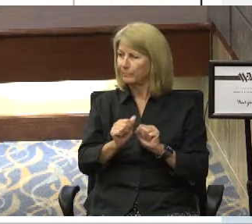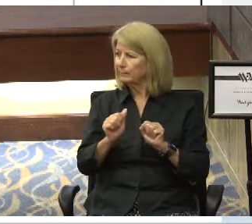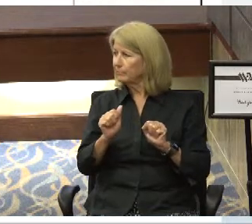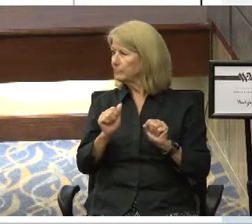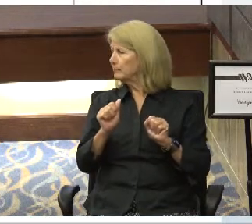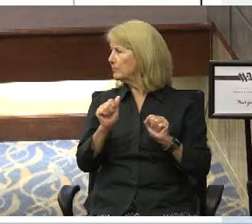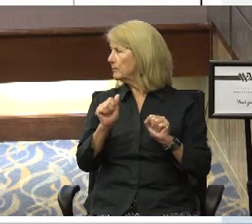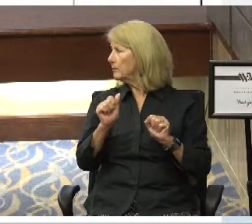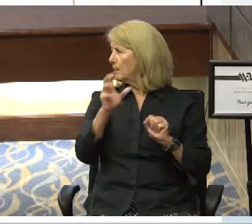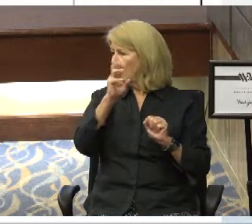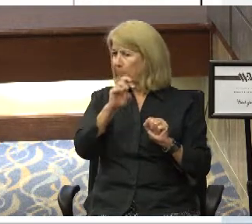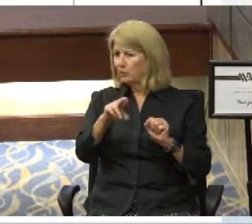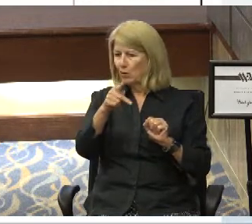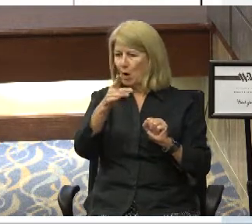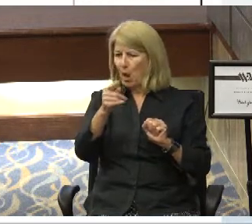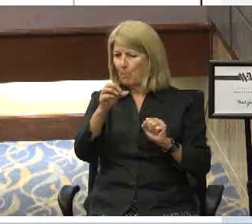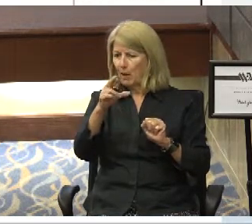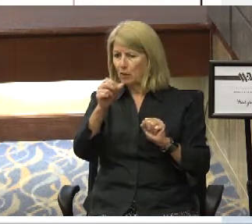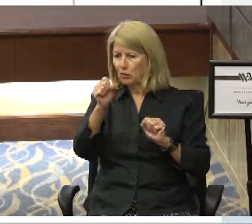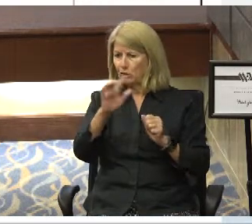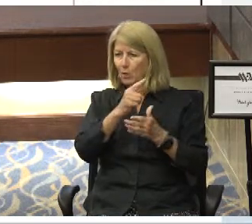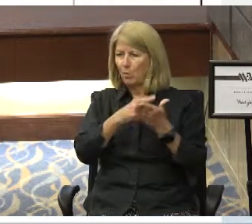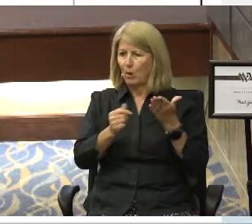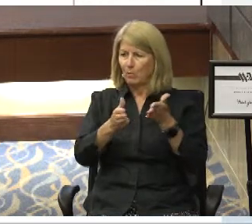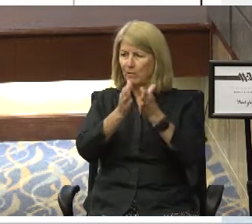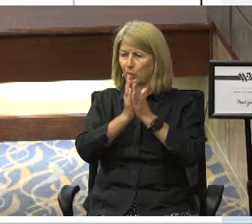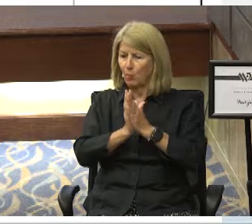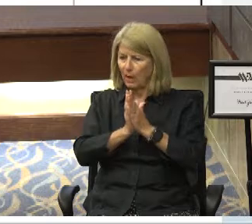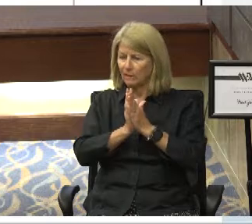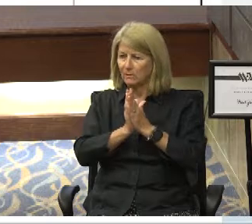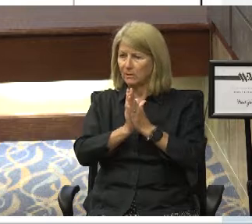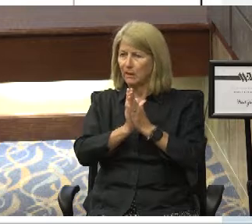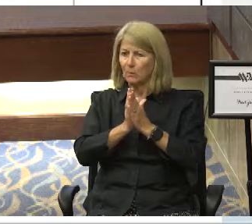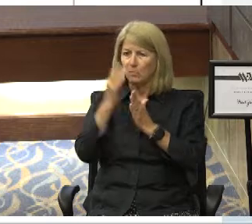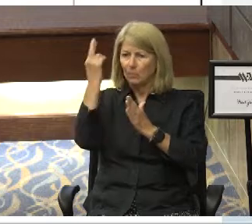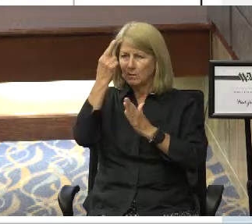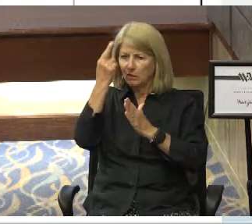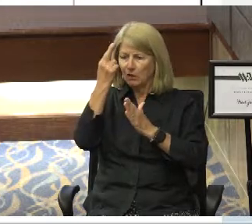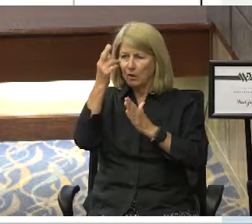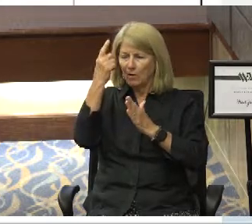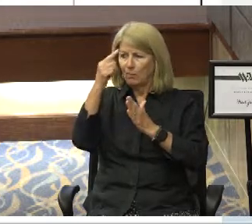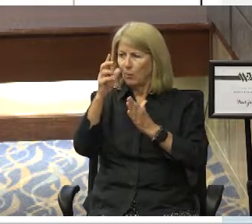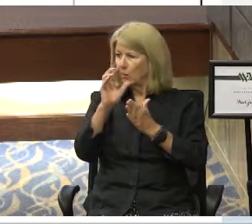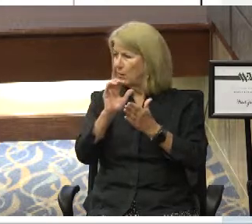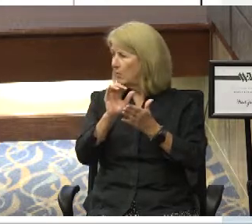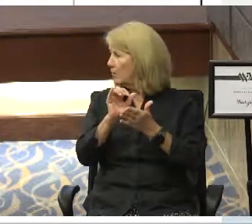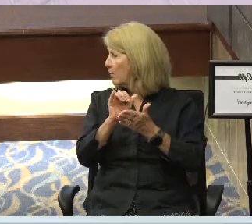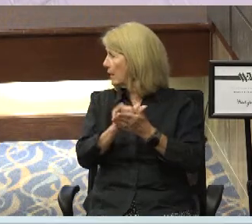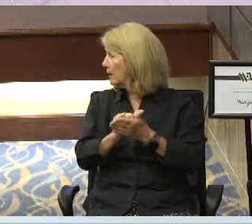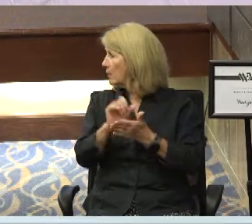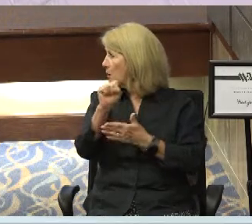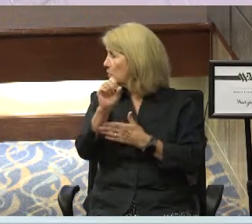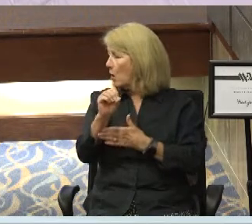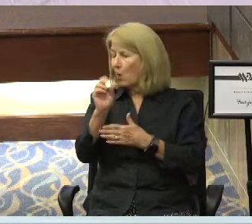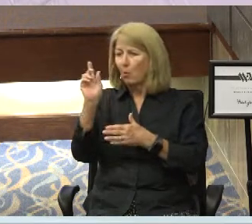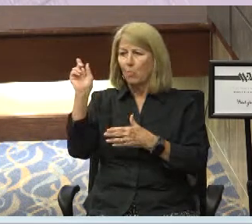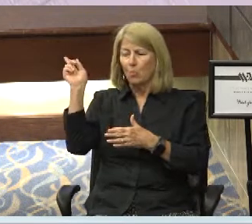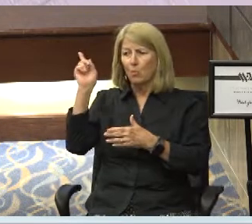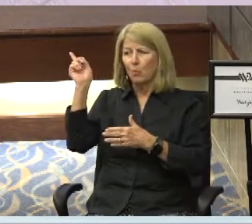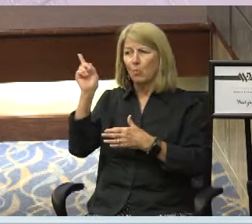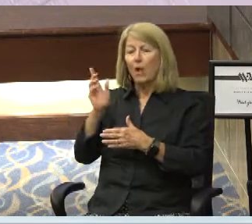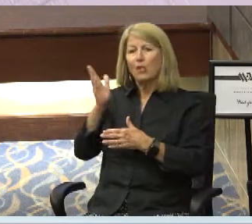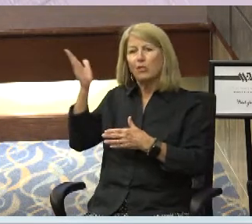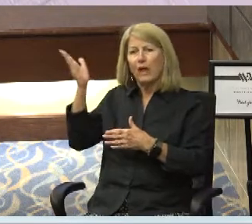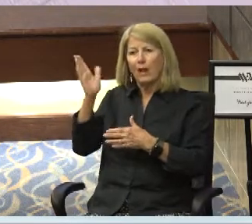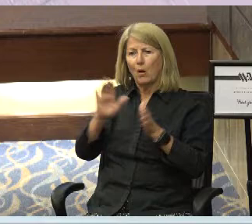Mr. Peters, what was the request, the basis for the request for the continuance on that again? I'm sorry, I missed it. So there is a